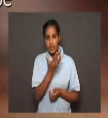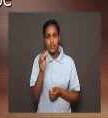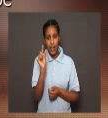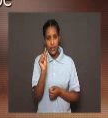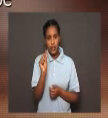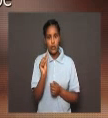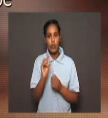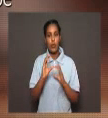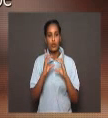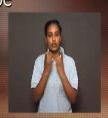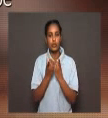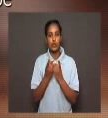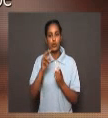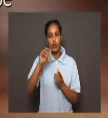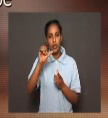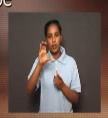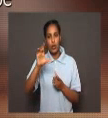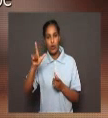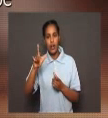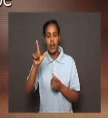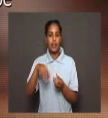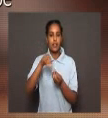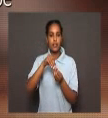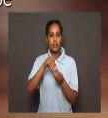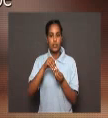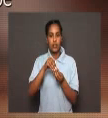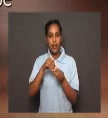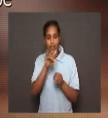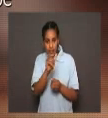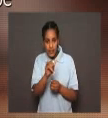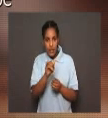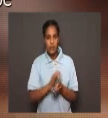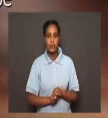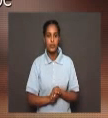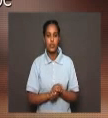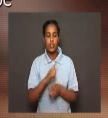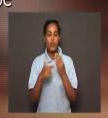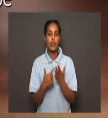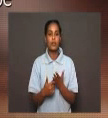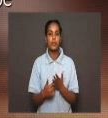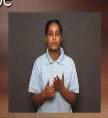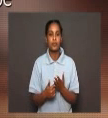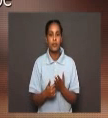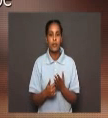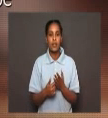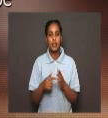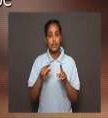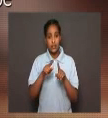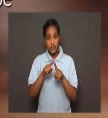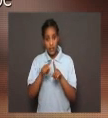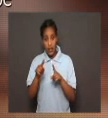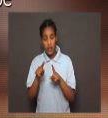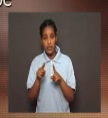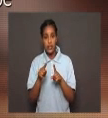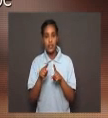portion of the sodium chloride lattice looks identical. Therefore, the entire